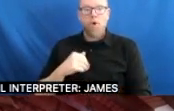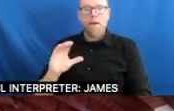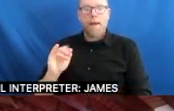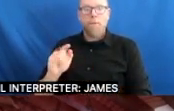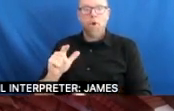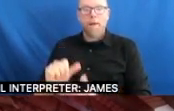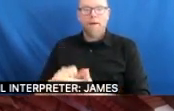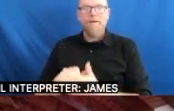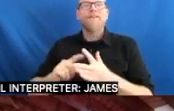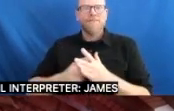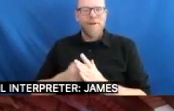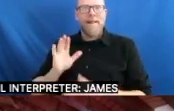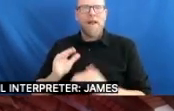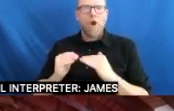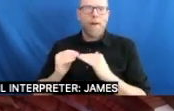equity.